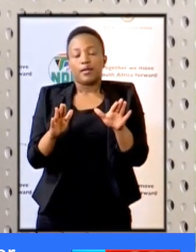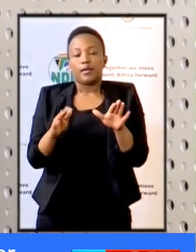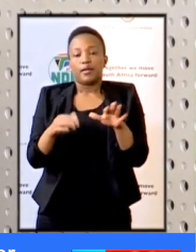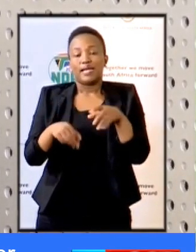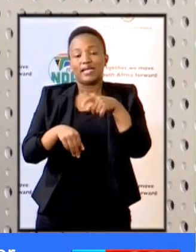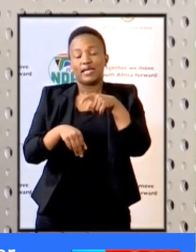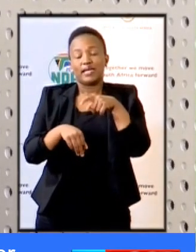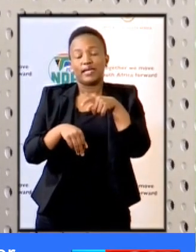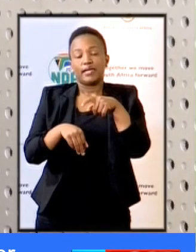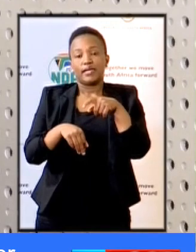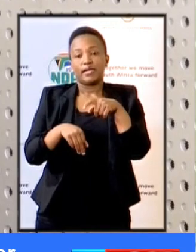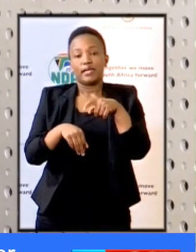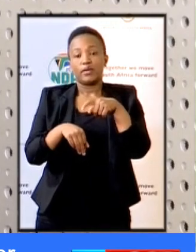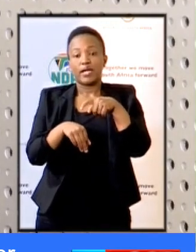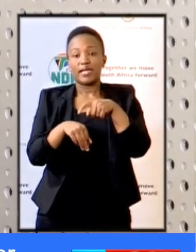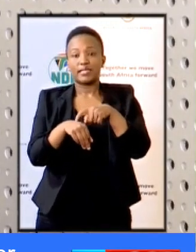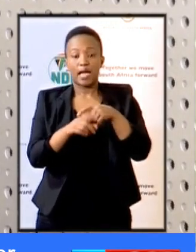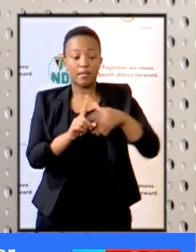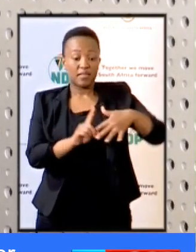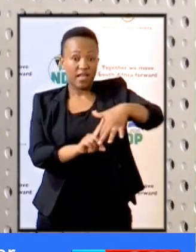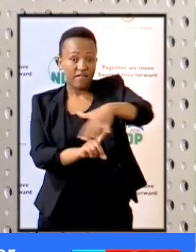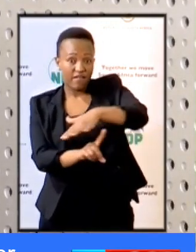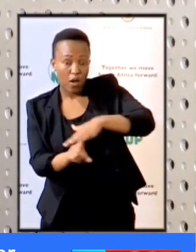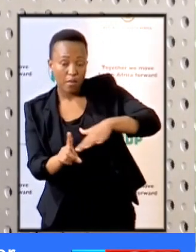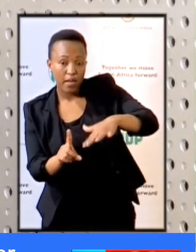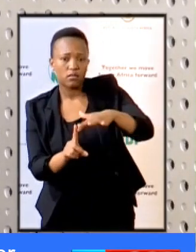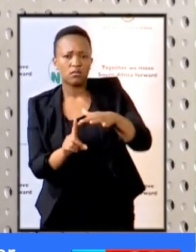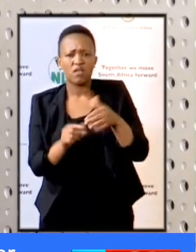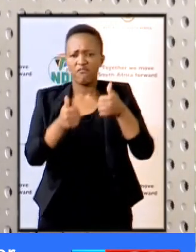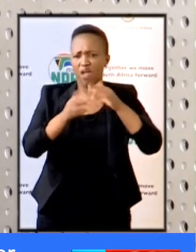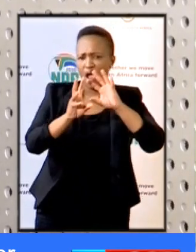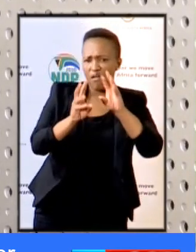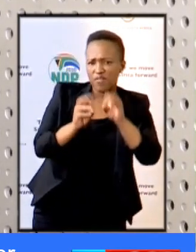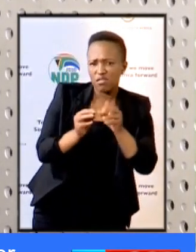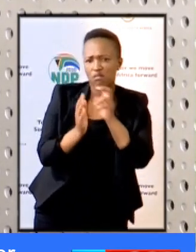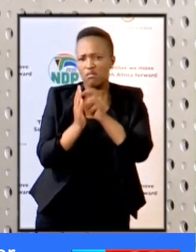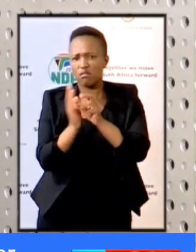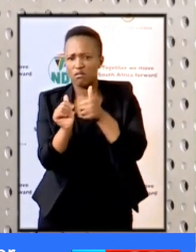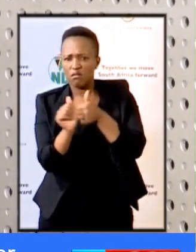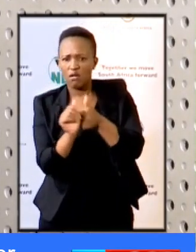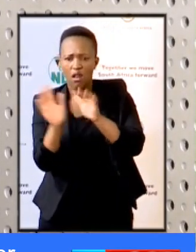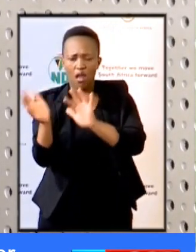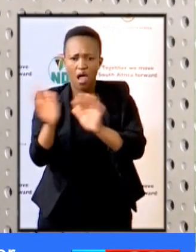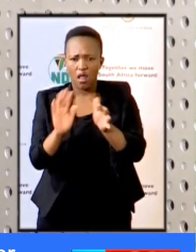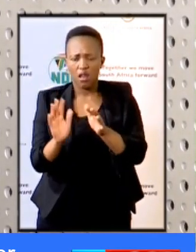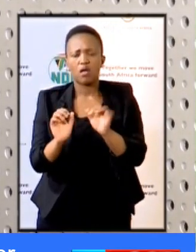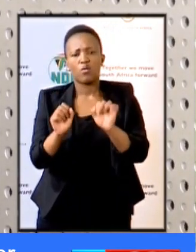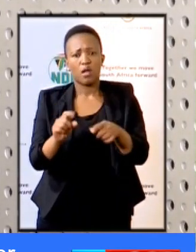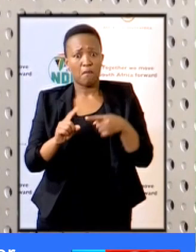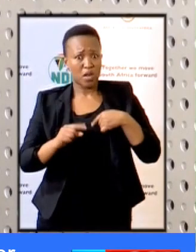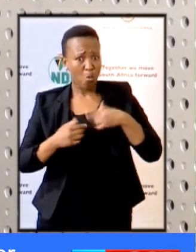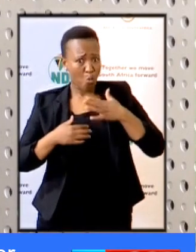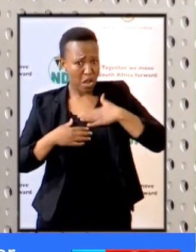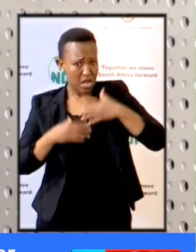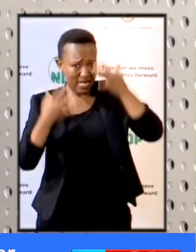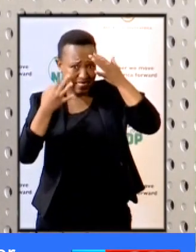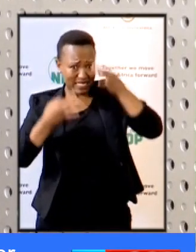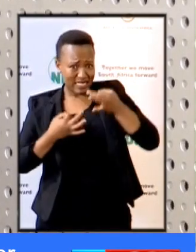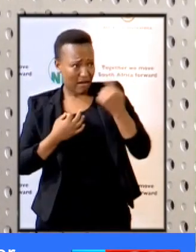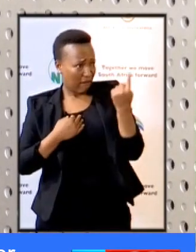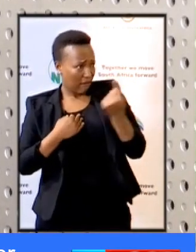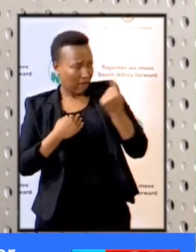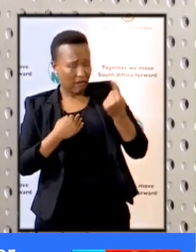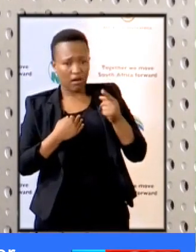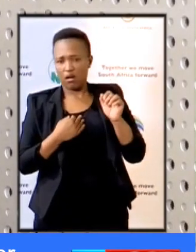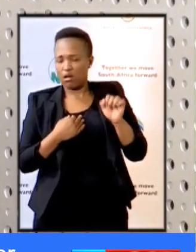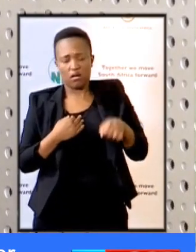the environment and the space allows us. Unfortunately, we are not the only decision makers in this instance. It's